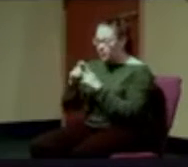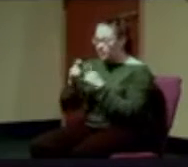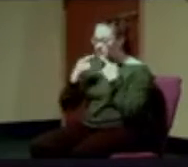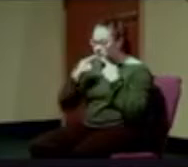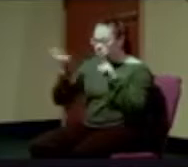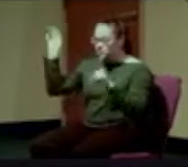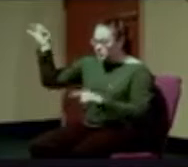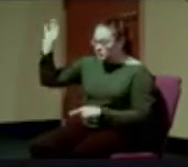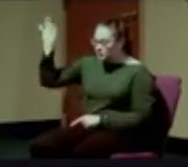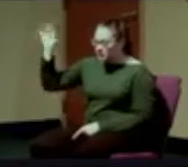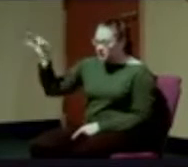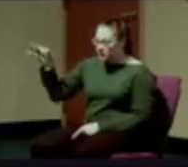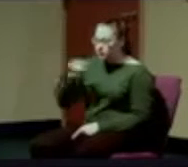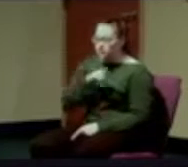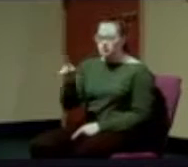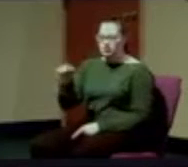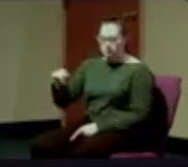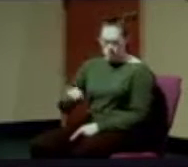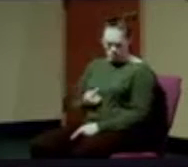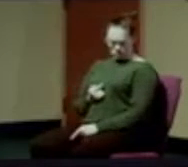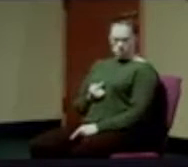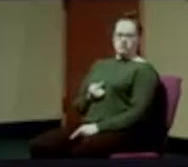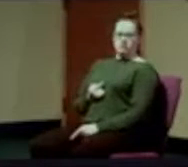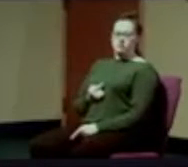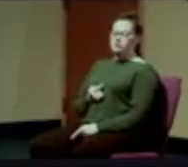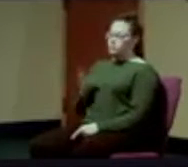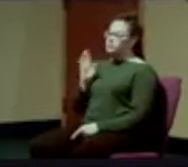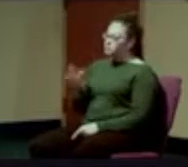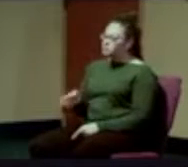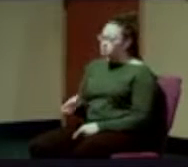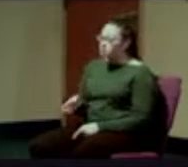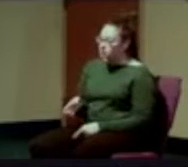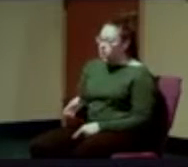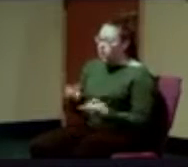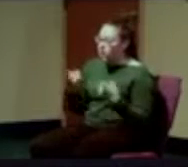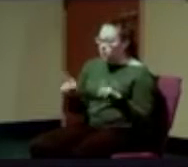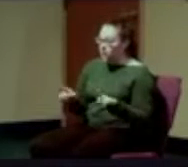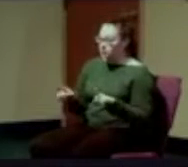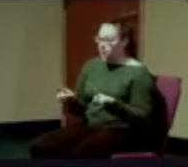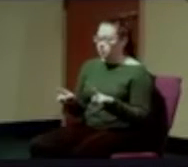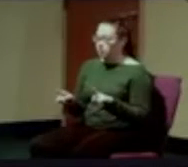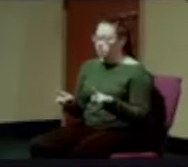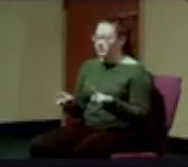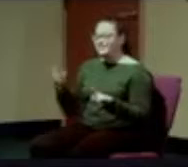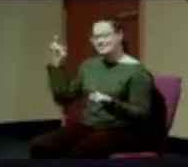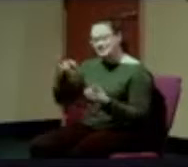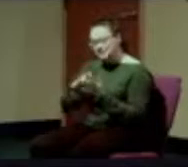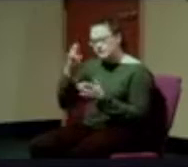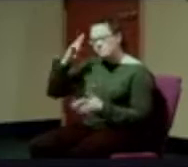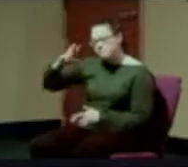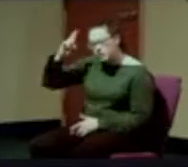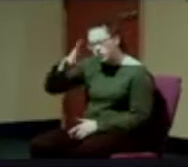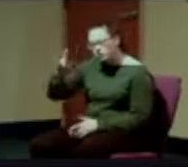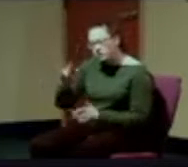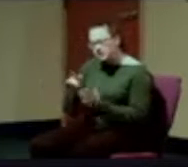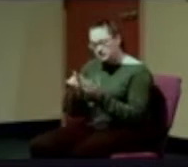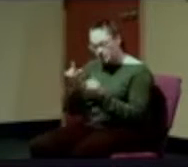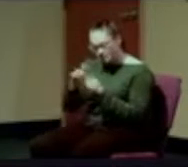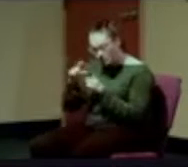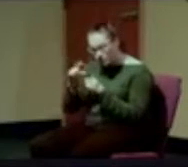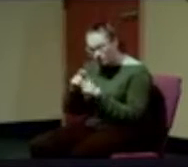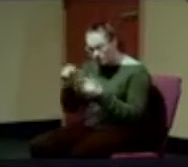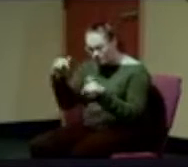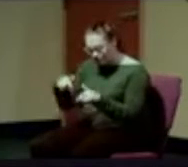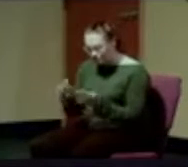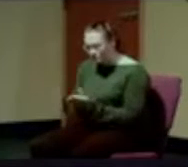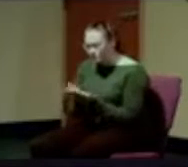have your toes stepped on or have the Holy Spirit do a little something in you that makes you a little uncomfortable. That's the purpose of the Word of God. However, the